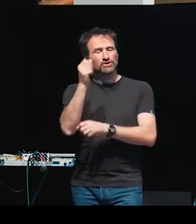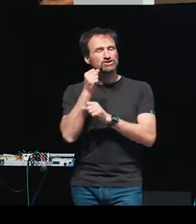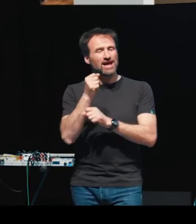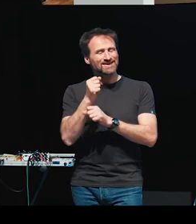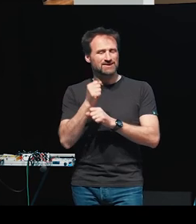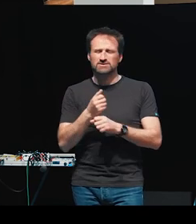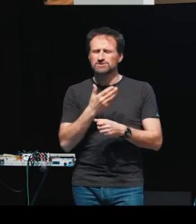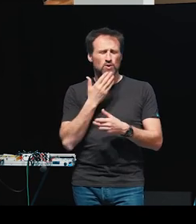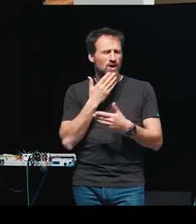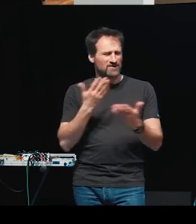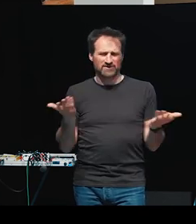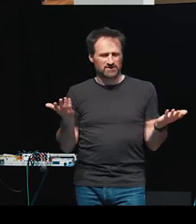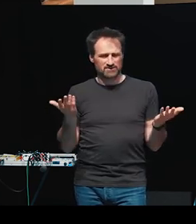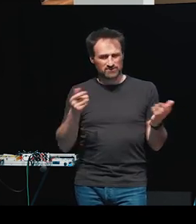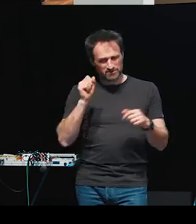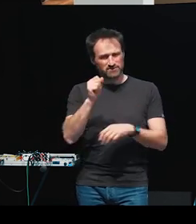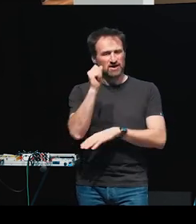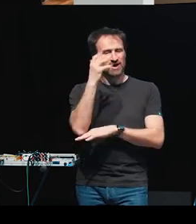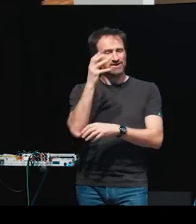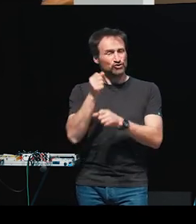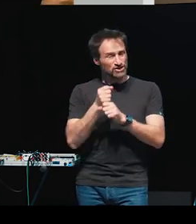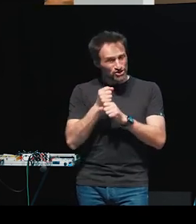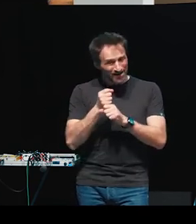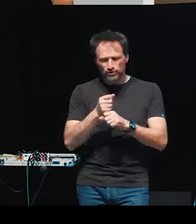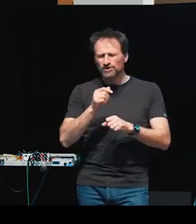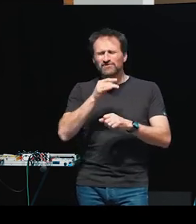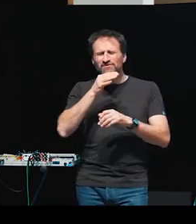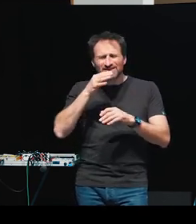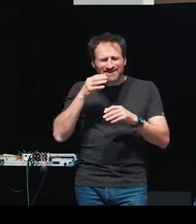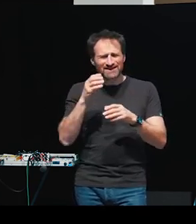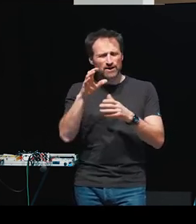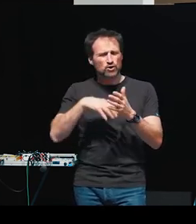can tree shake and eliminate a lot of code.